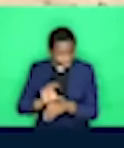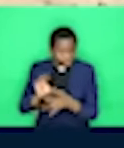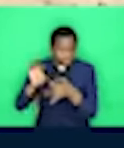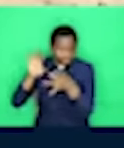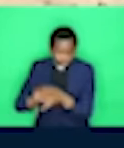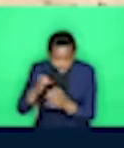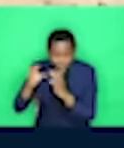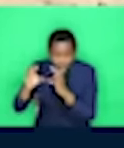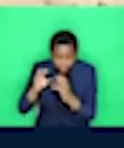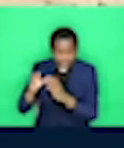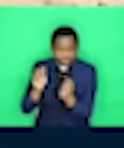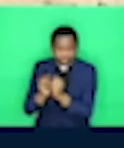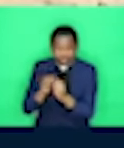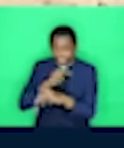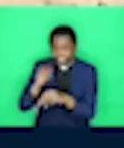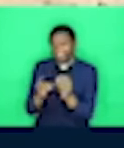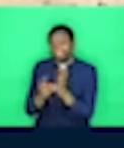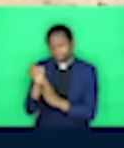national